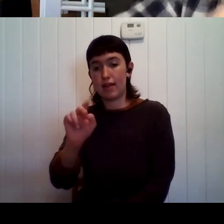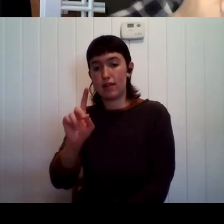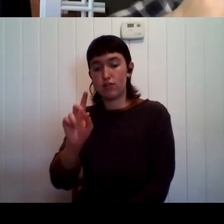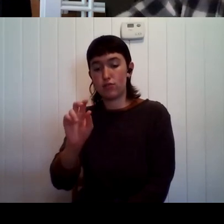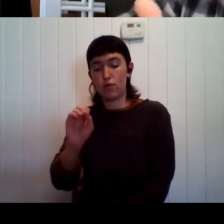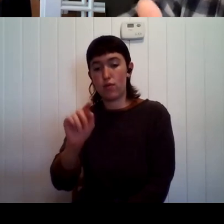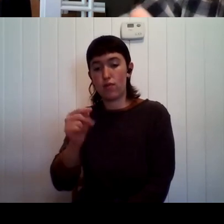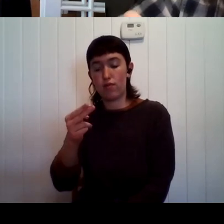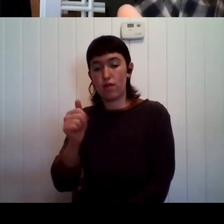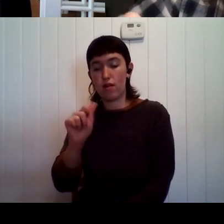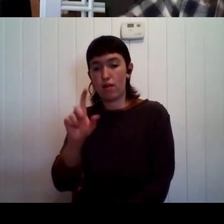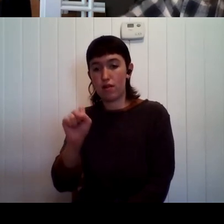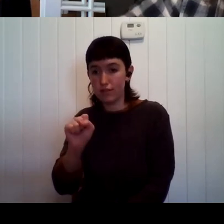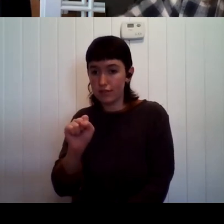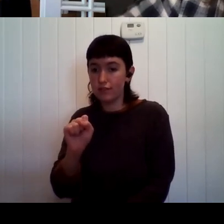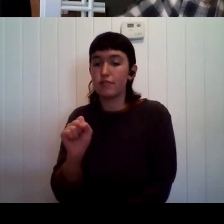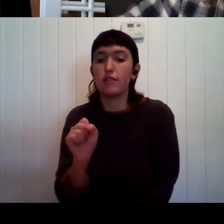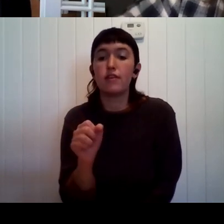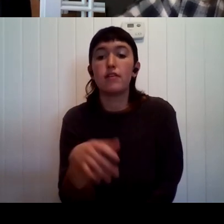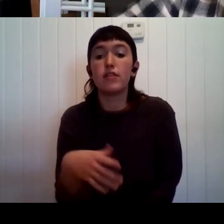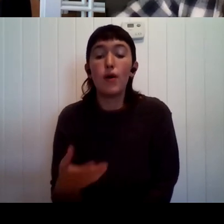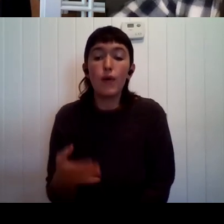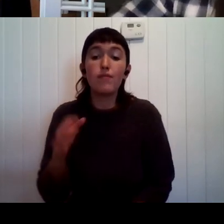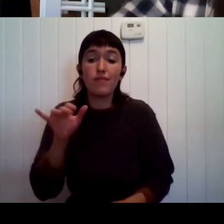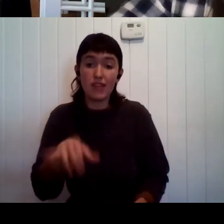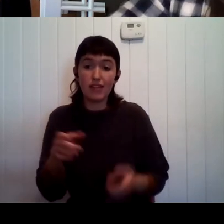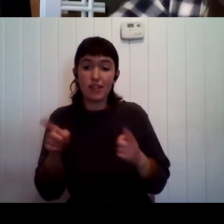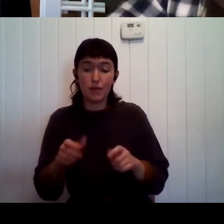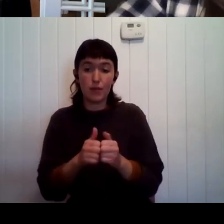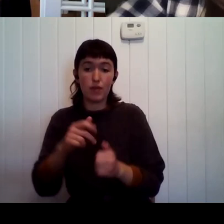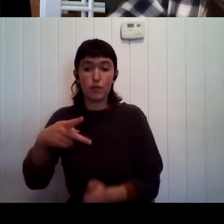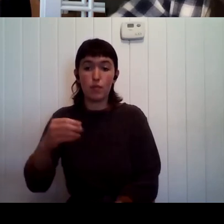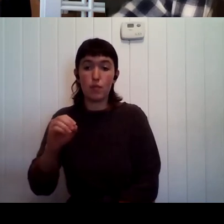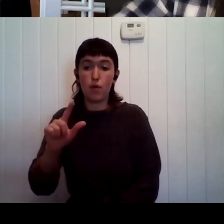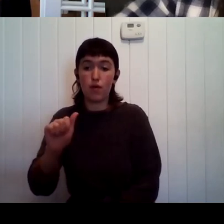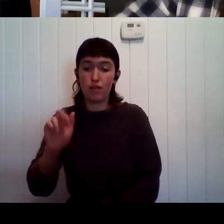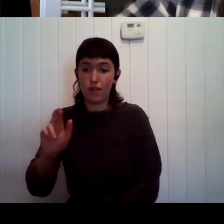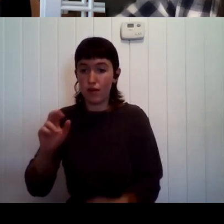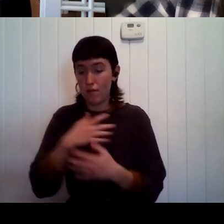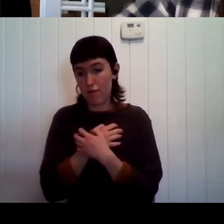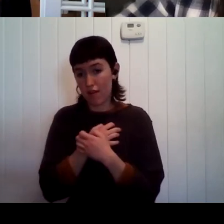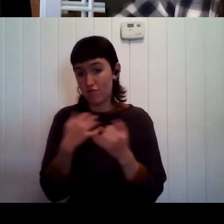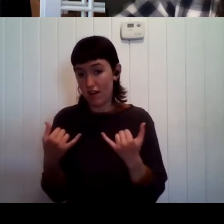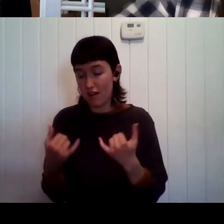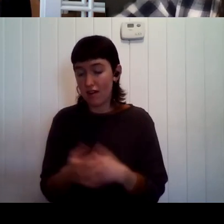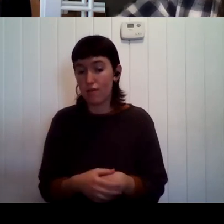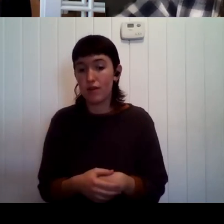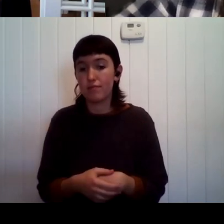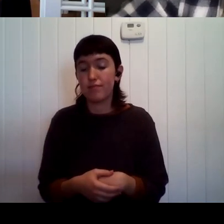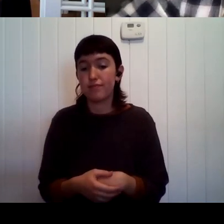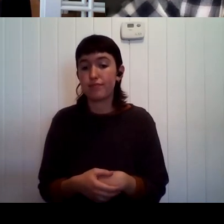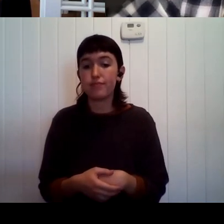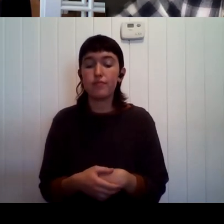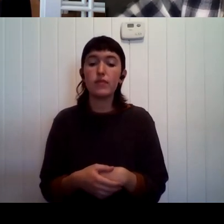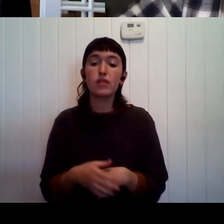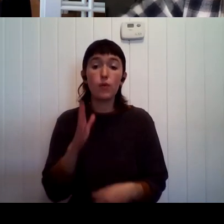And so that's totally happening with polar bears right now. Will those mixed bears go on and survive, or will they